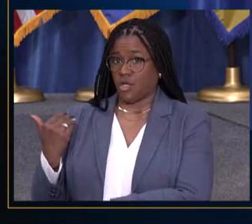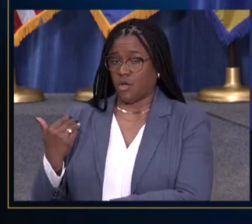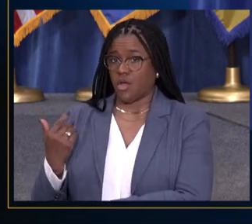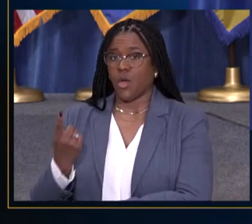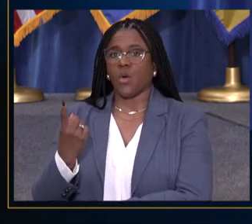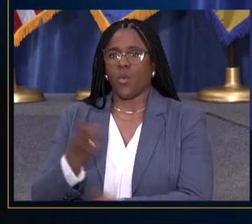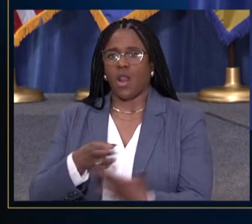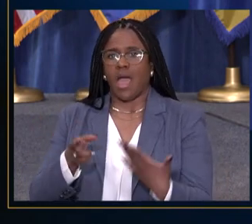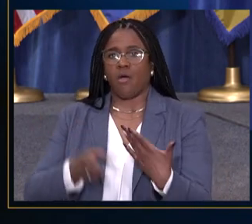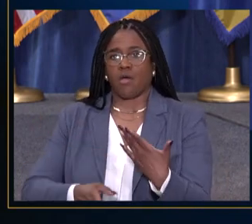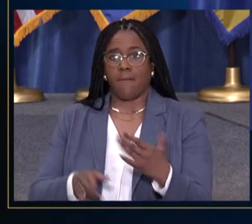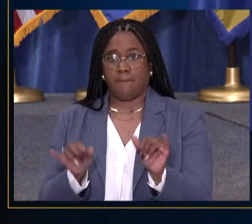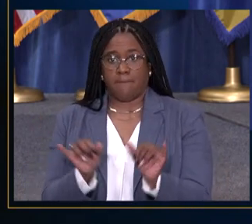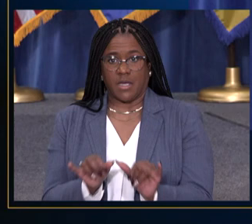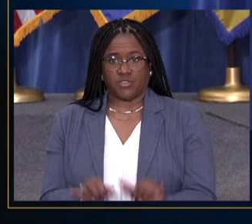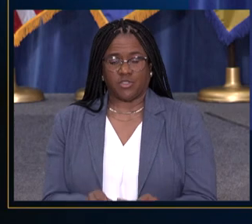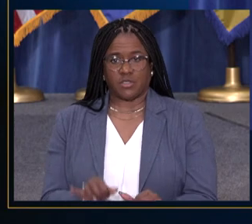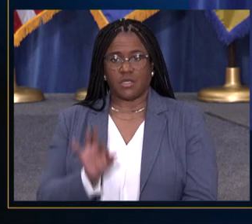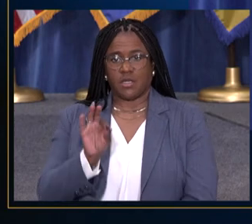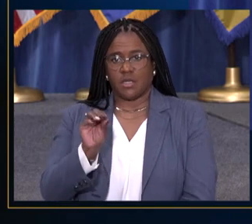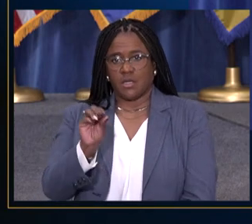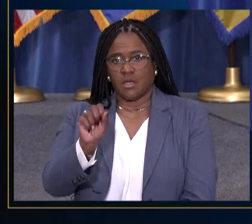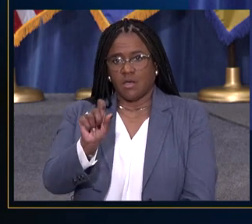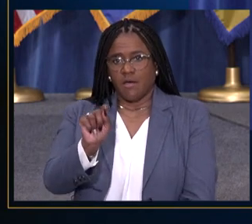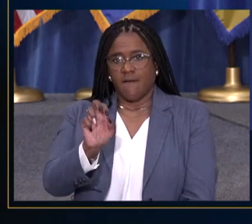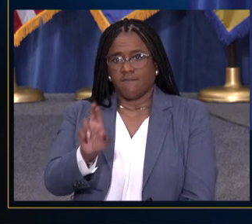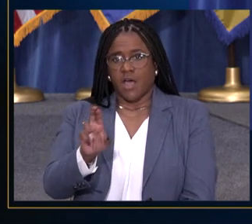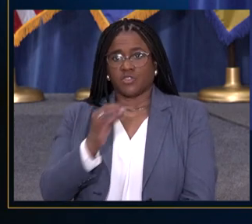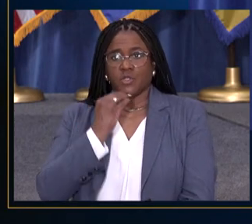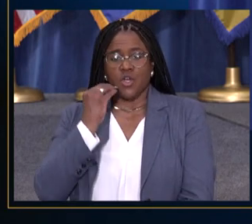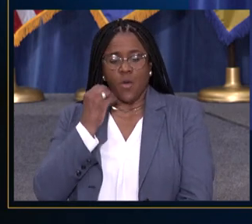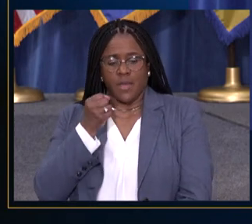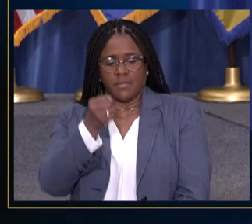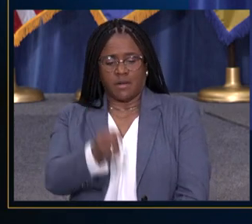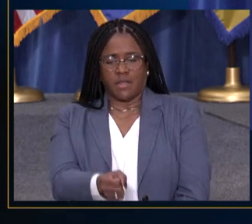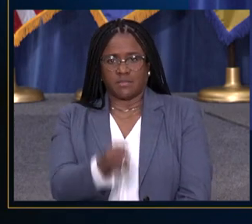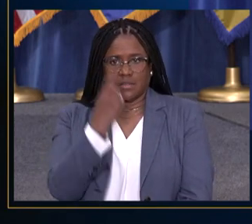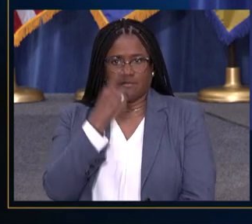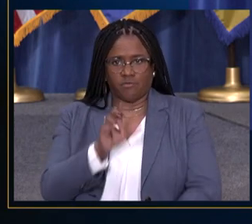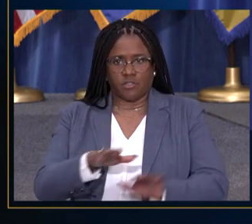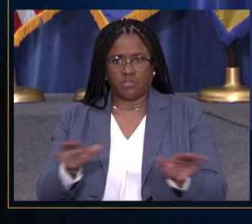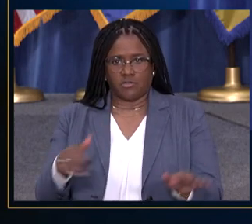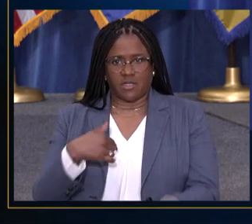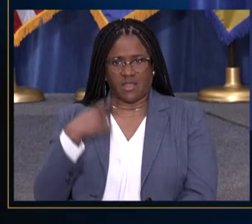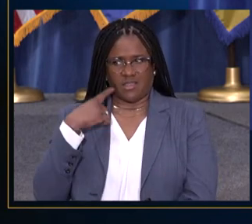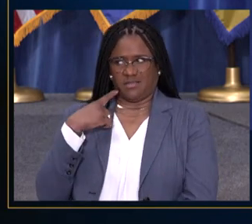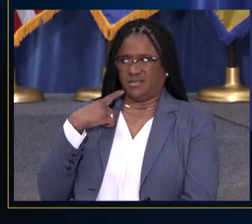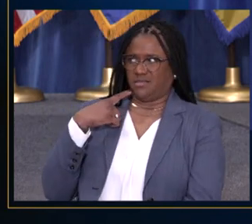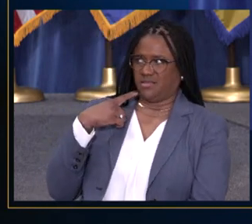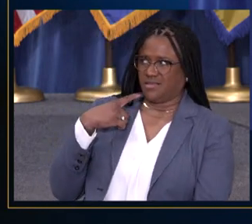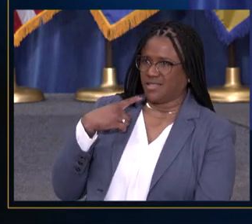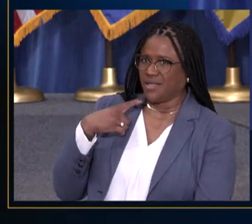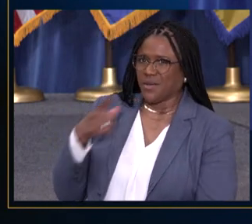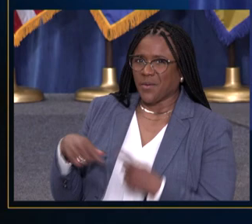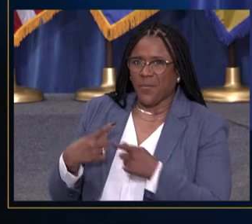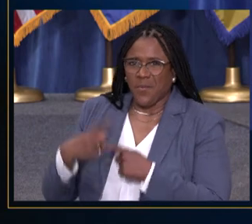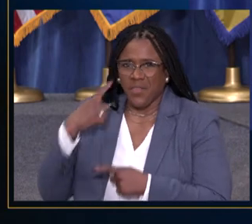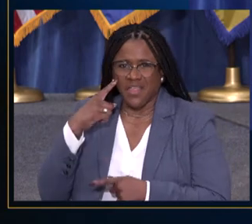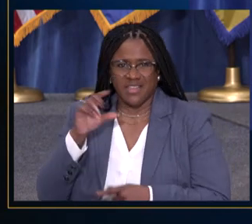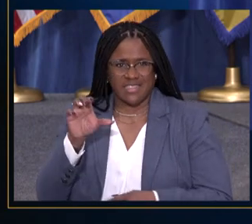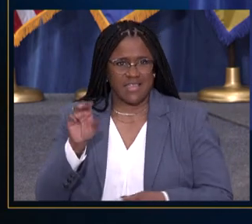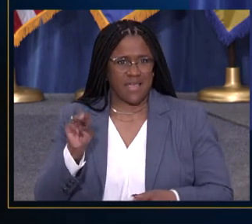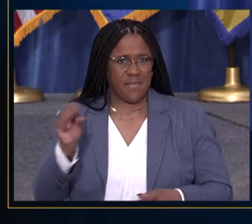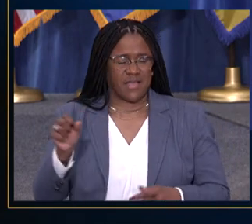outcome measures was foster home placement for children. And I thought in my head, like, when would you ever thought that CMS, the